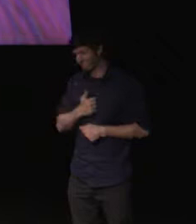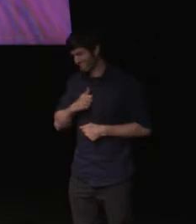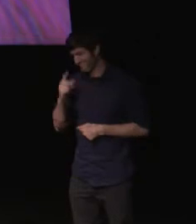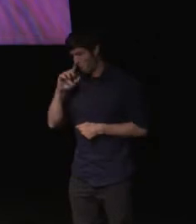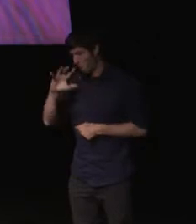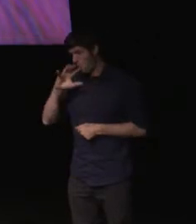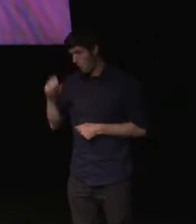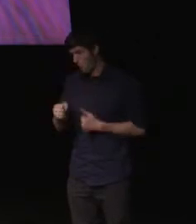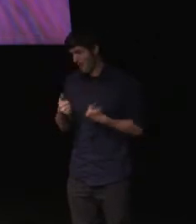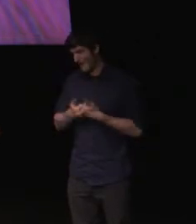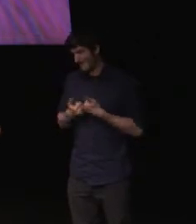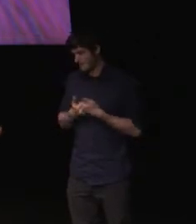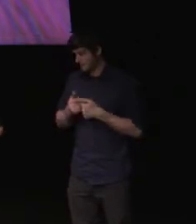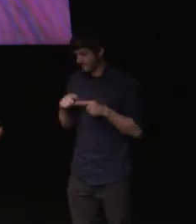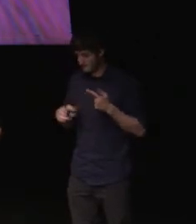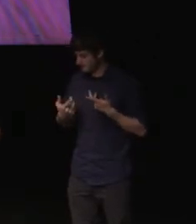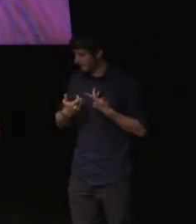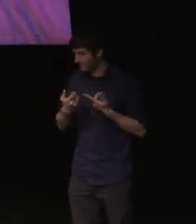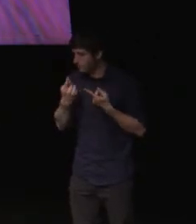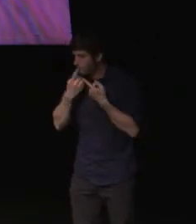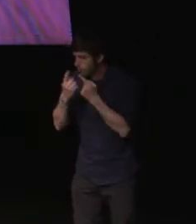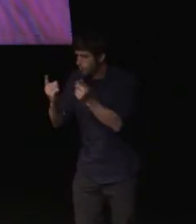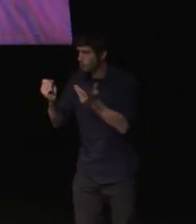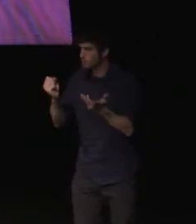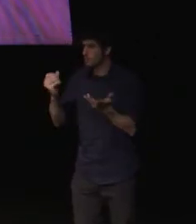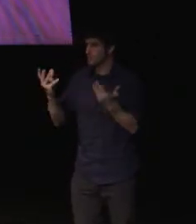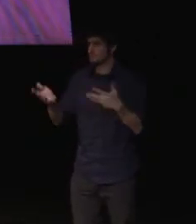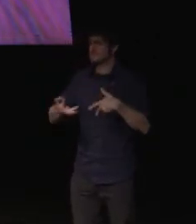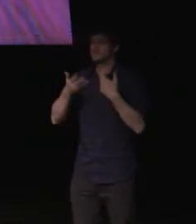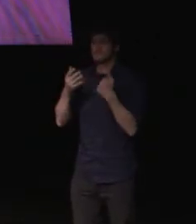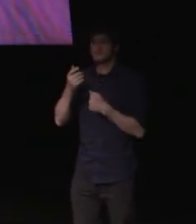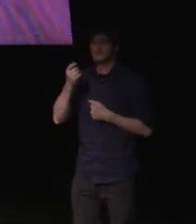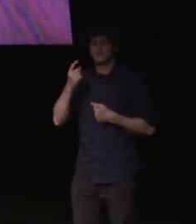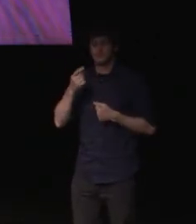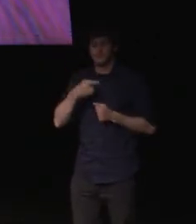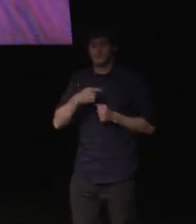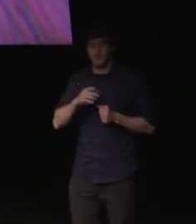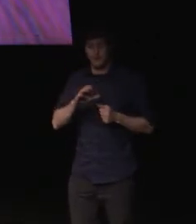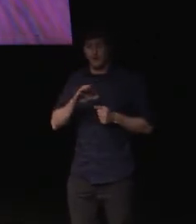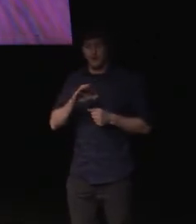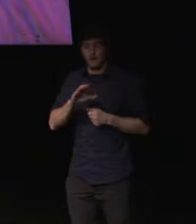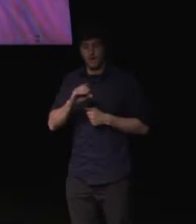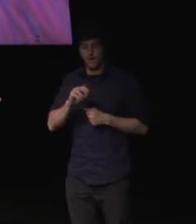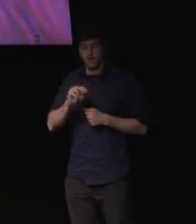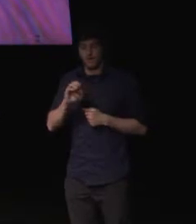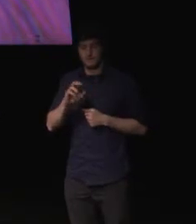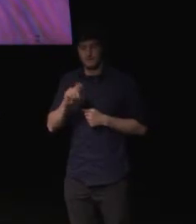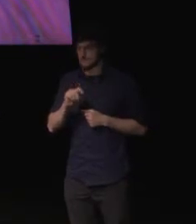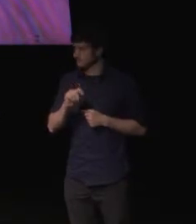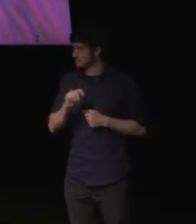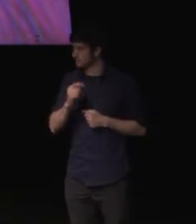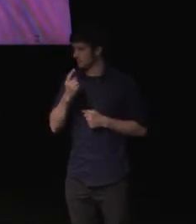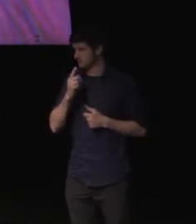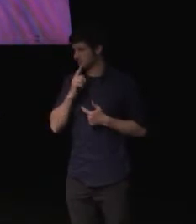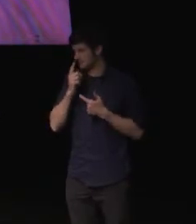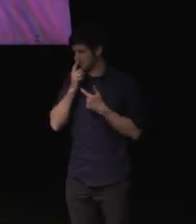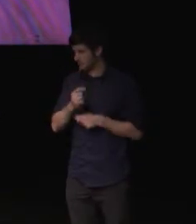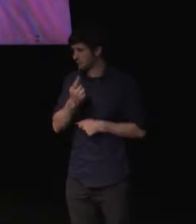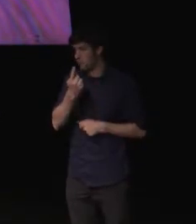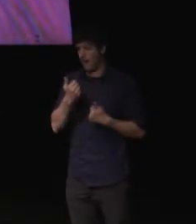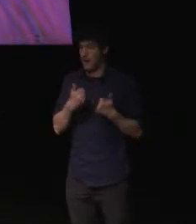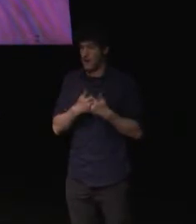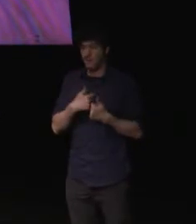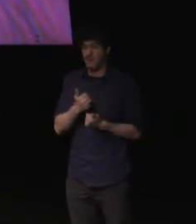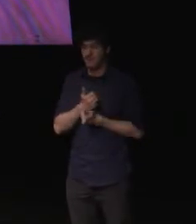because they worked. So the Kinect was so interesting to me, and one of the games I loved to play was a game called DJ